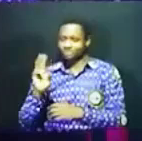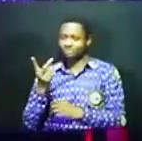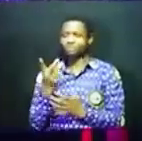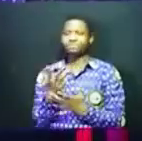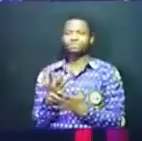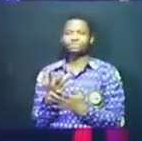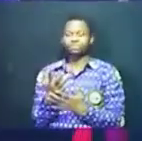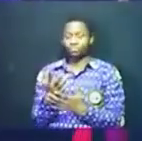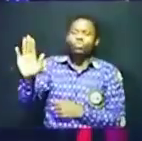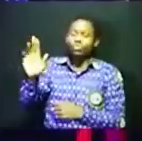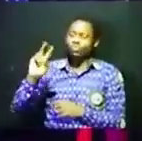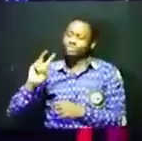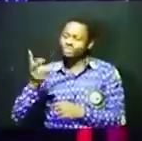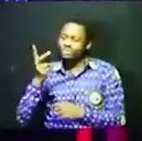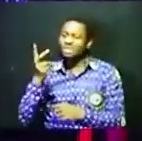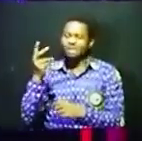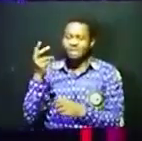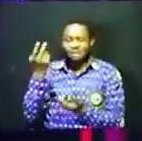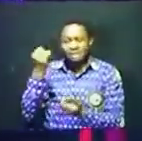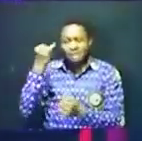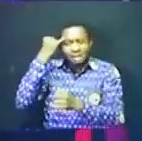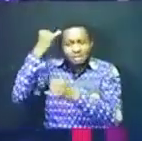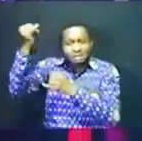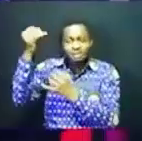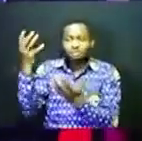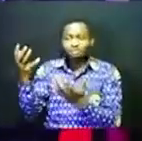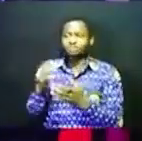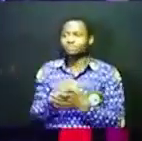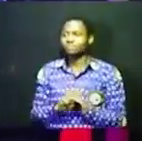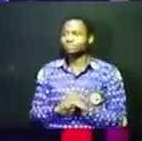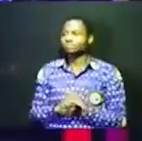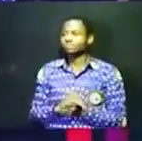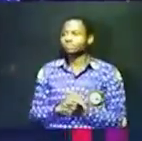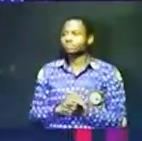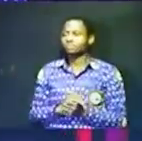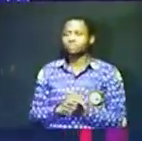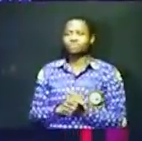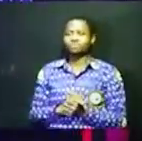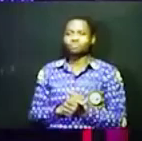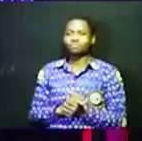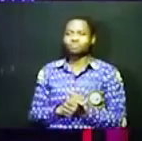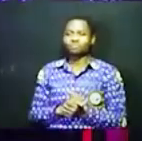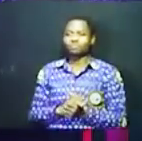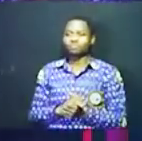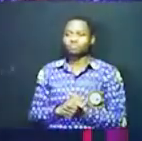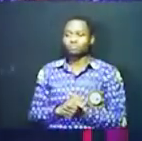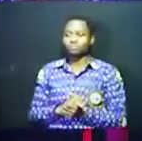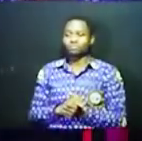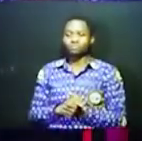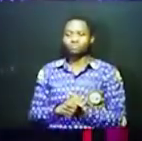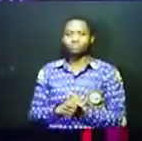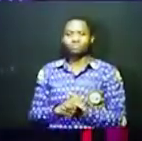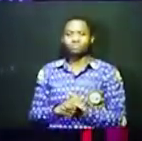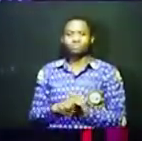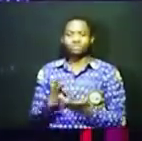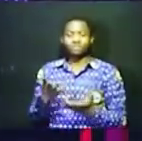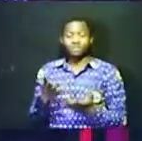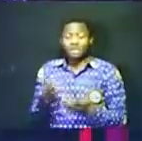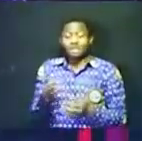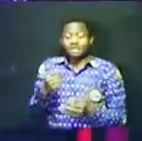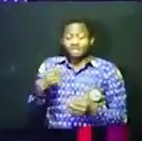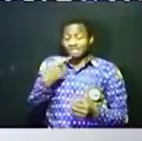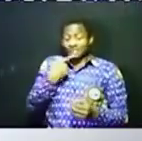A second assertion. Ya genchira na etoso mienu no. Now so quote and unquote, if ever I choose to